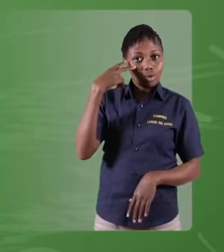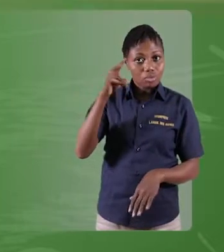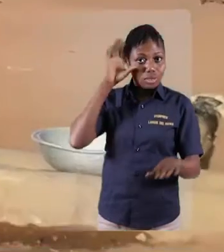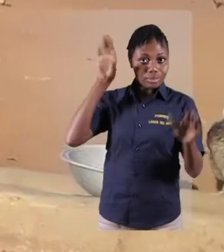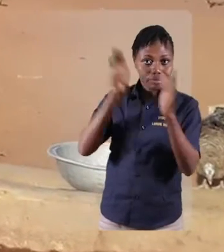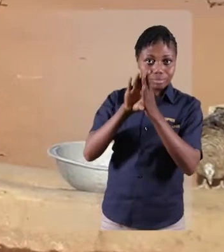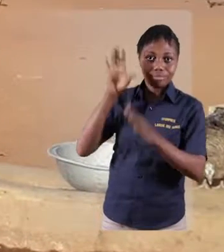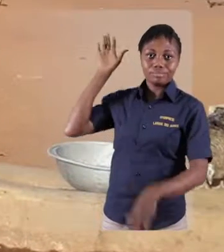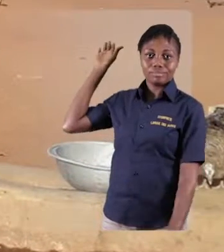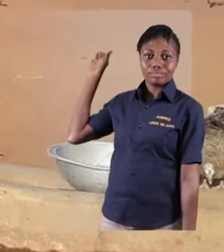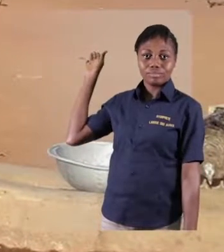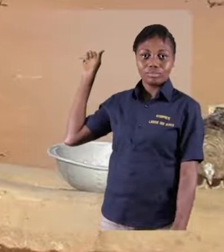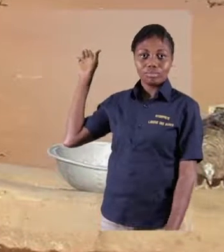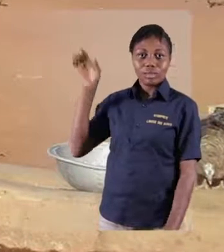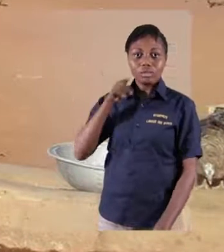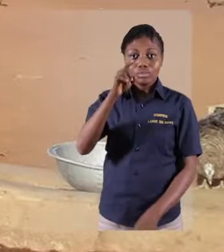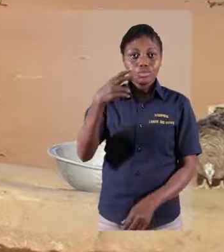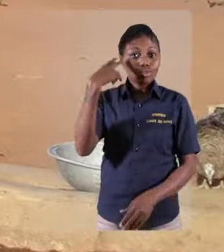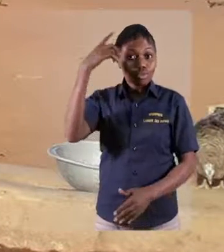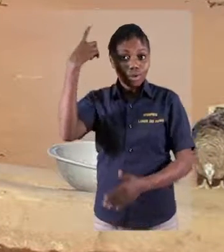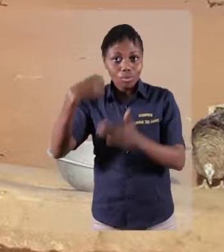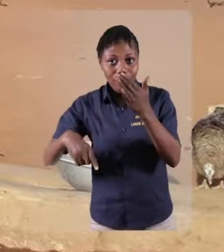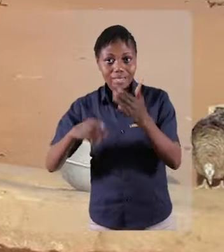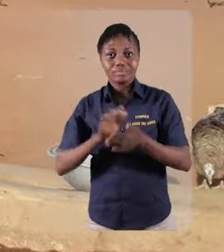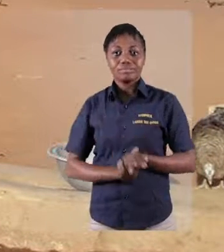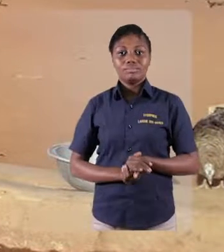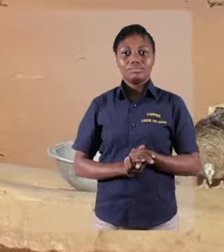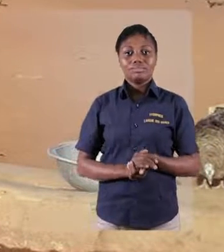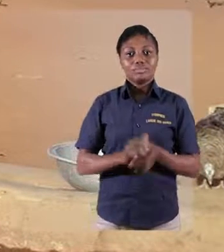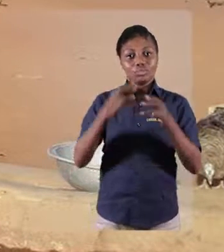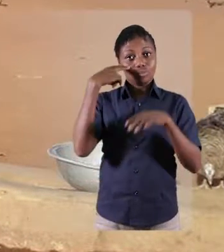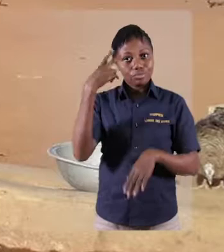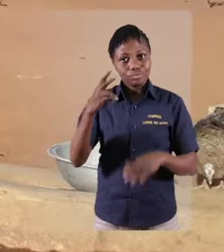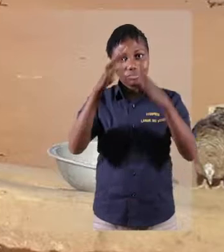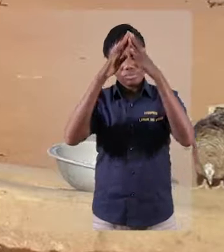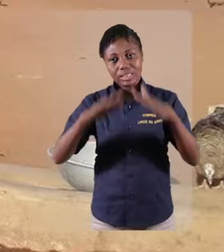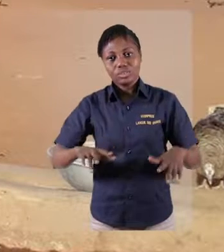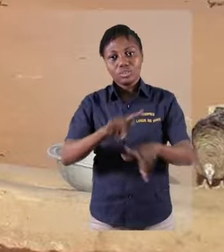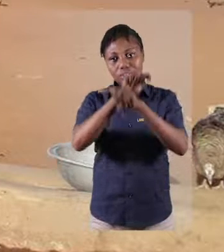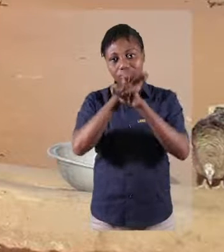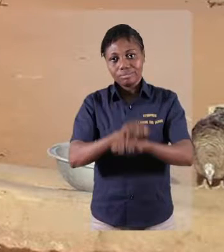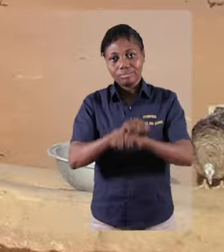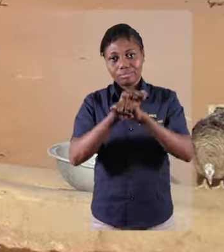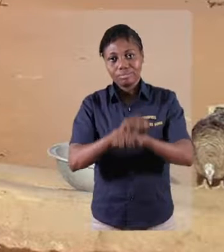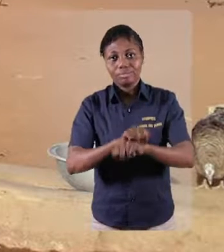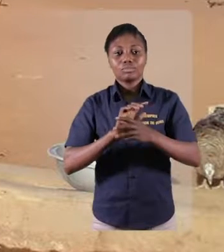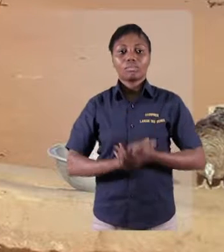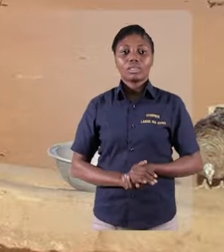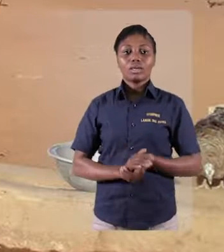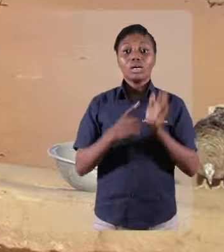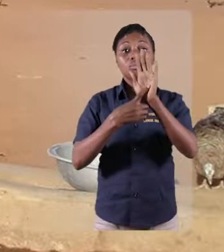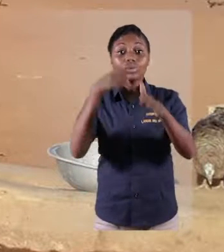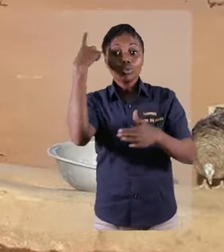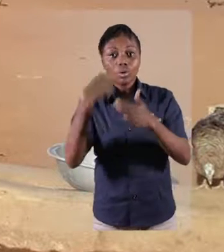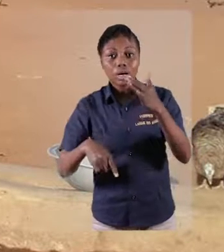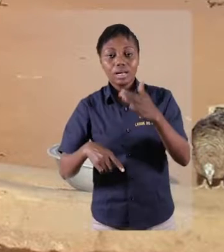picture. What can you see in the picture? You can see some traditional houses. So the picture